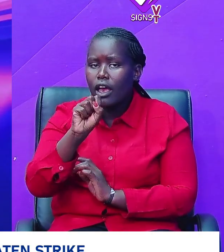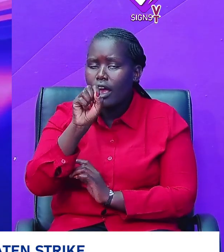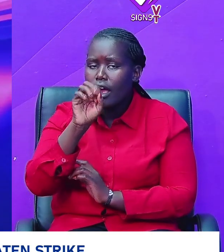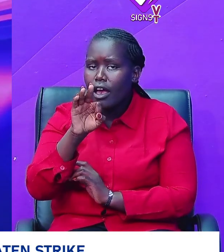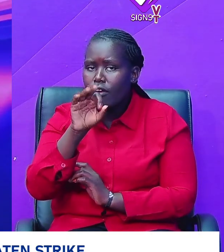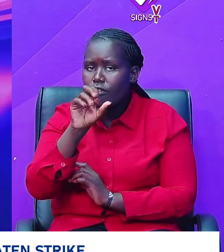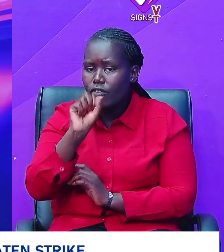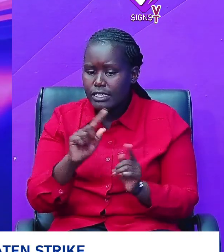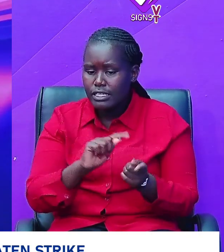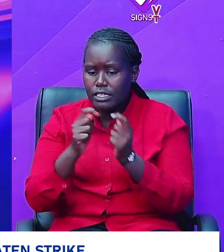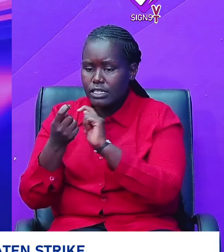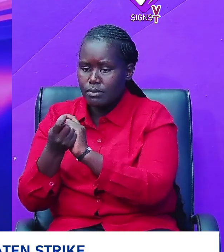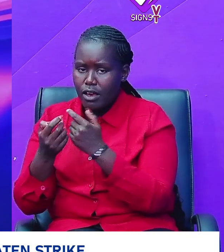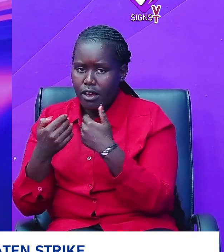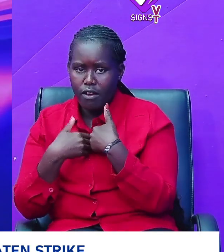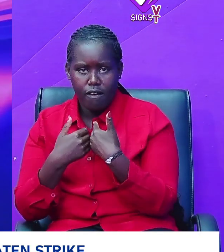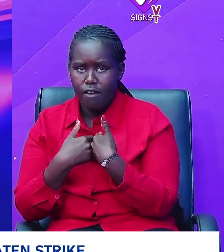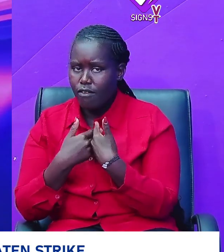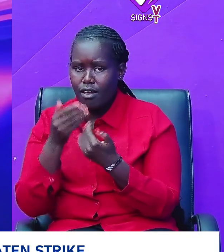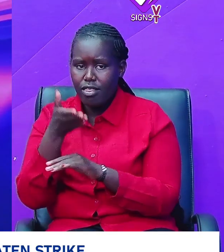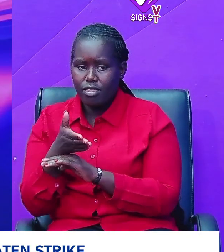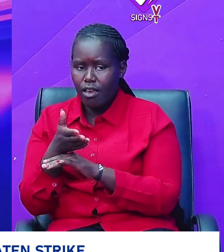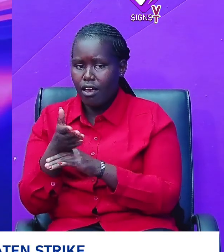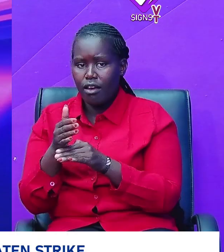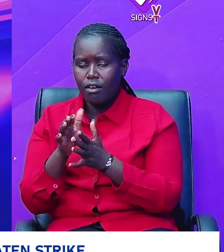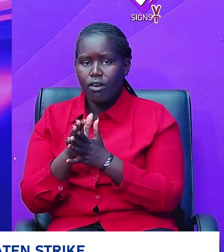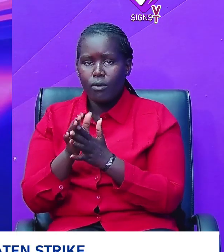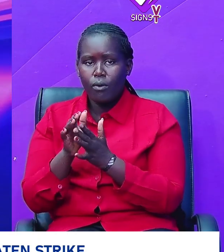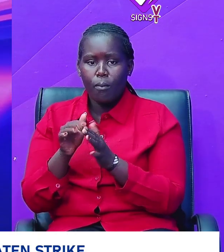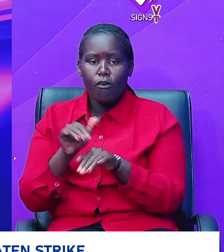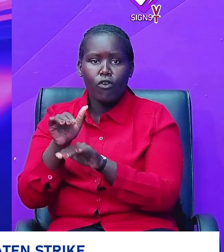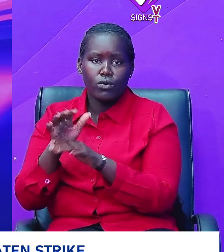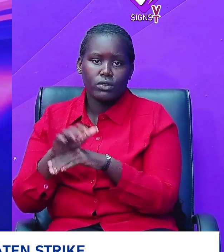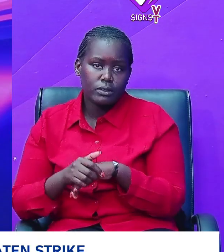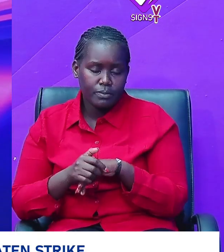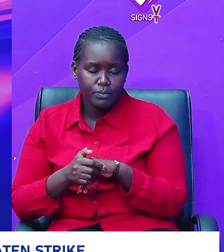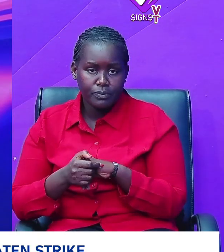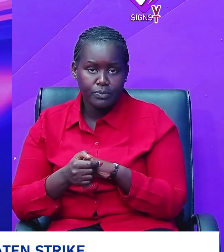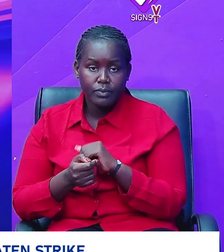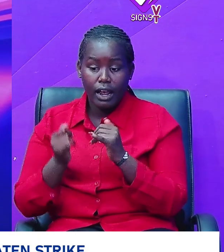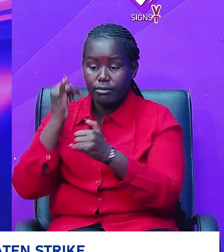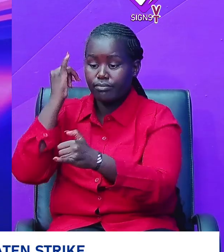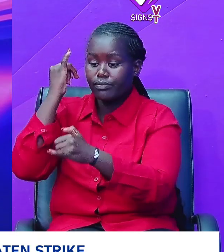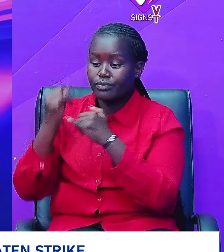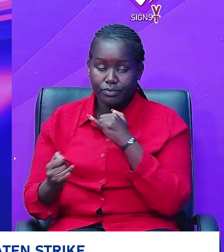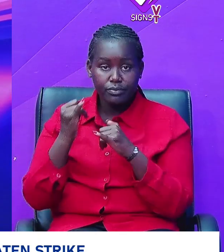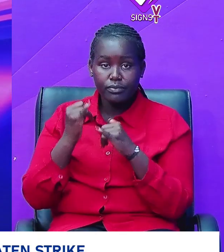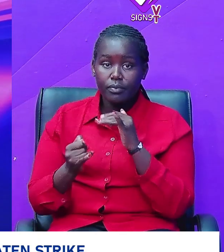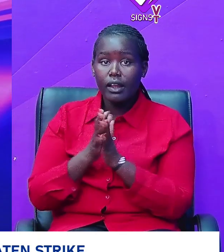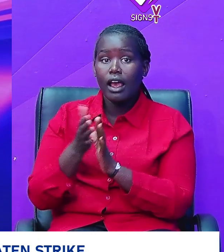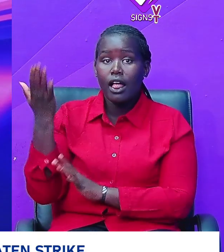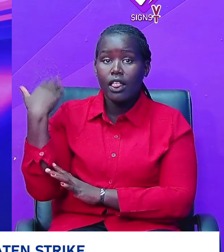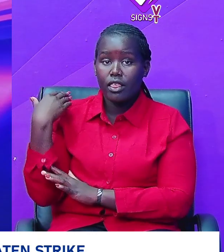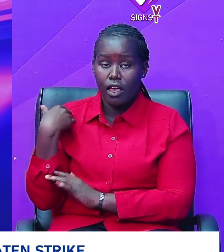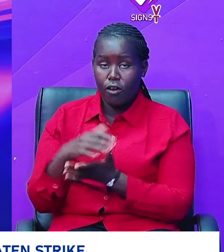already having dire consequences. And lastly, former Attorney General